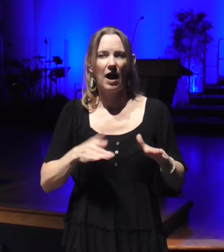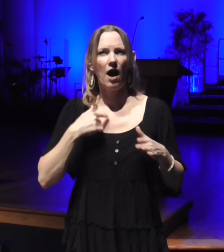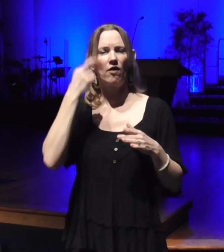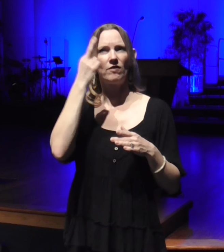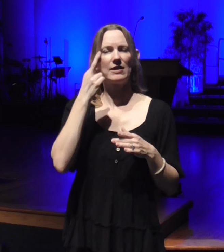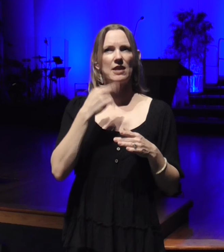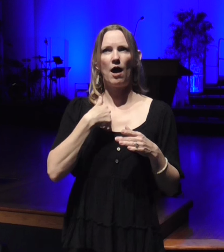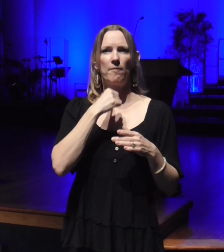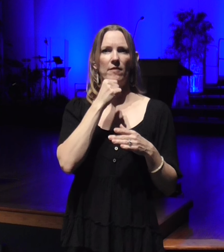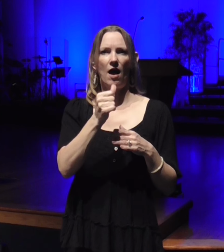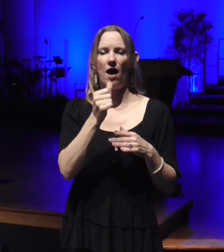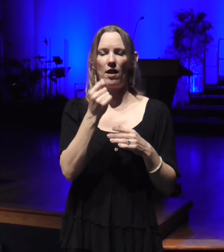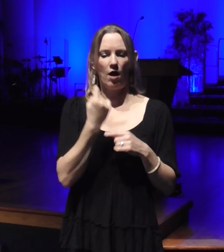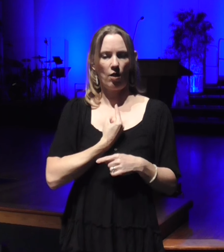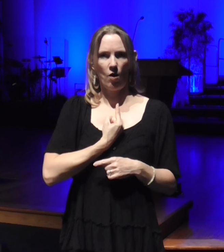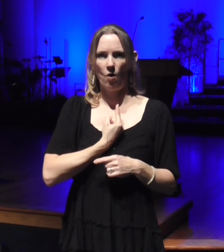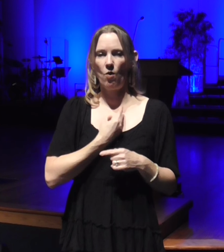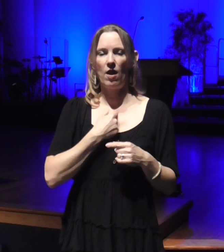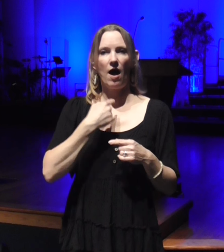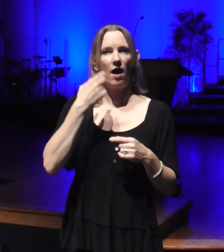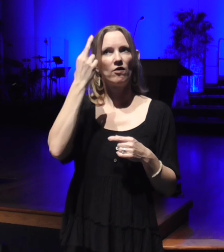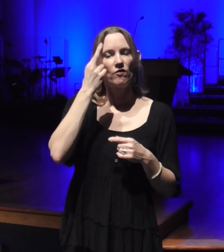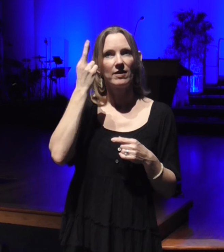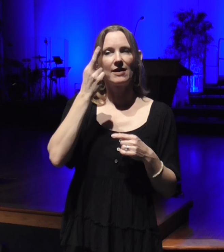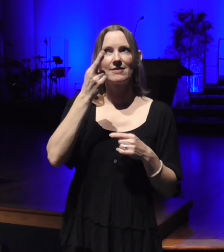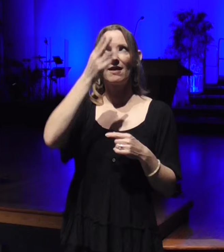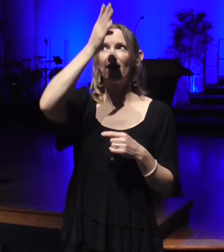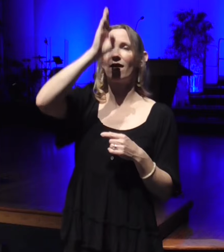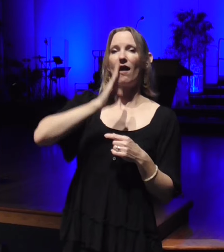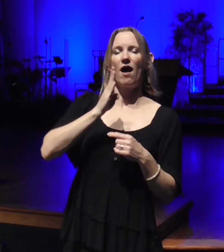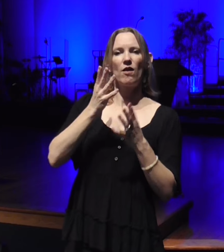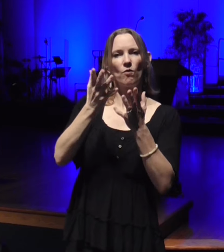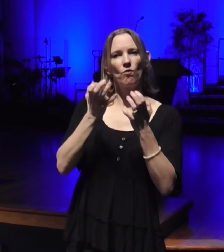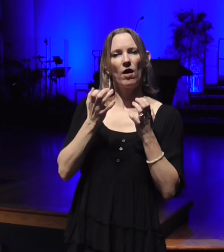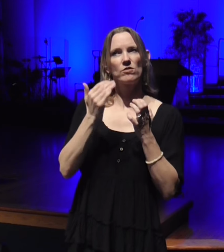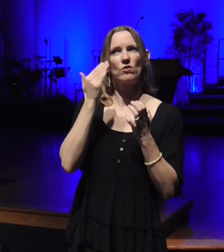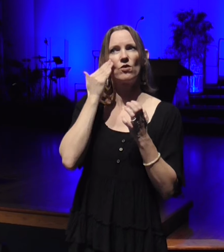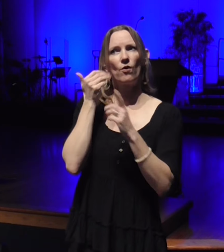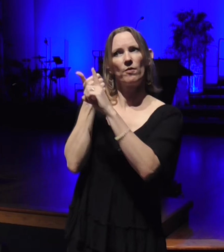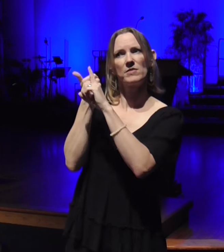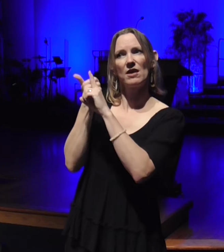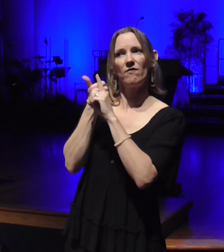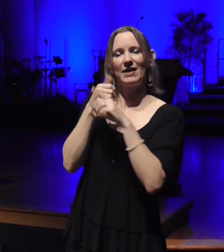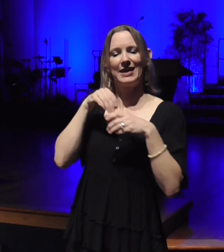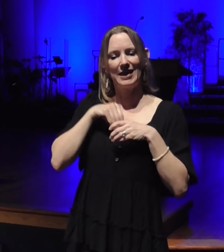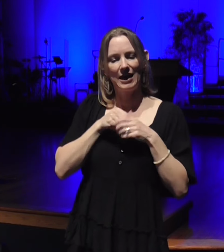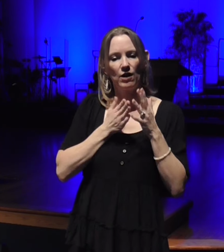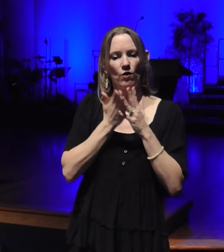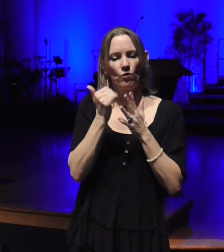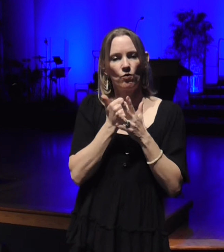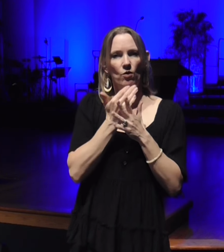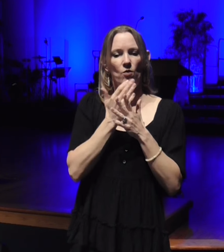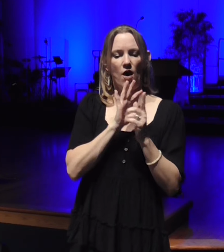this comfort, I realize that the divine longs to know itself in, through, and around me.